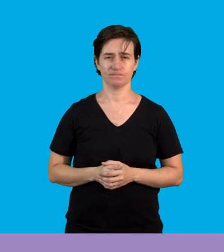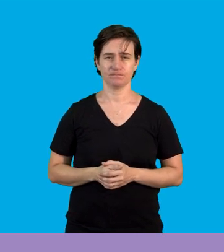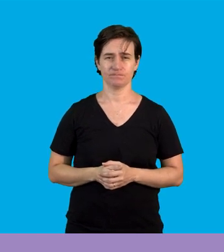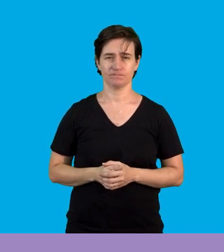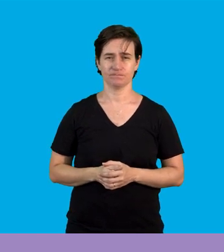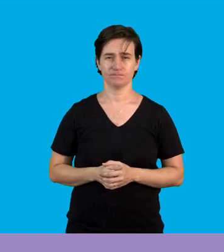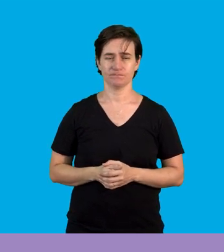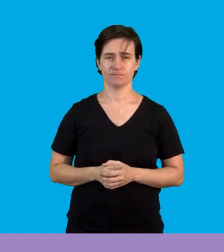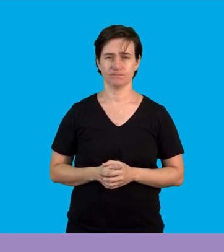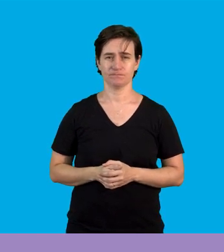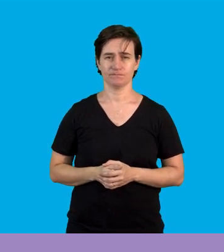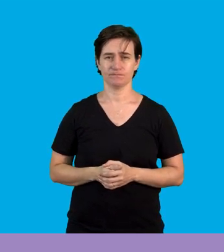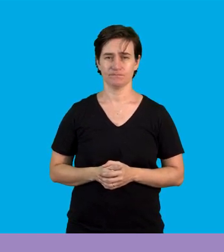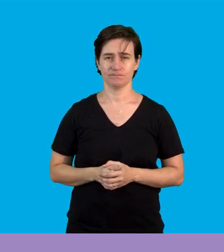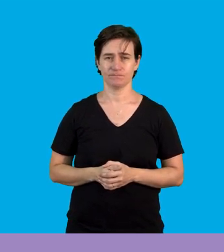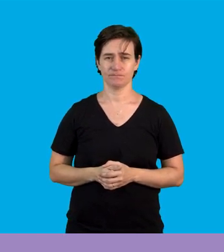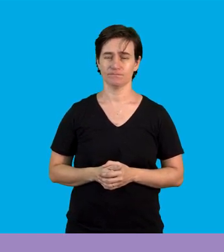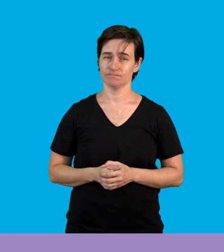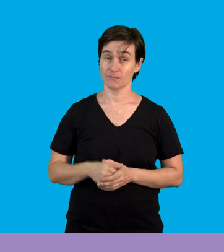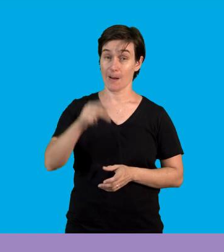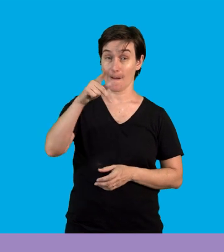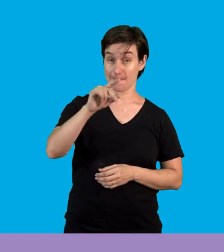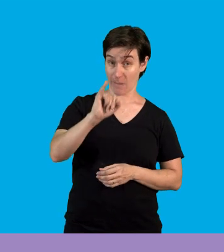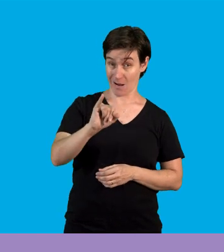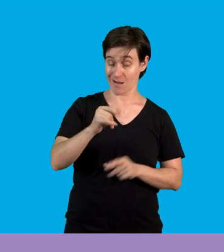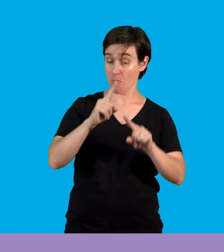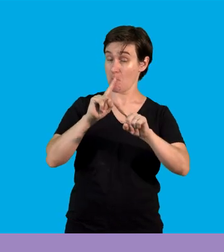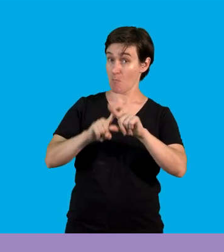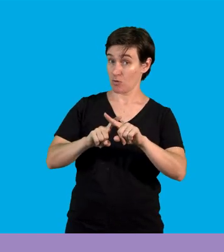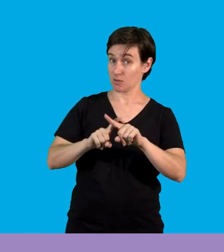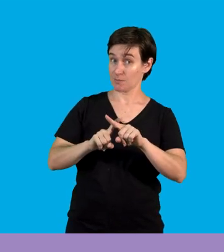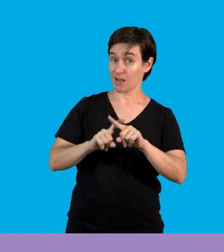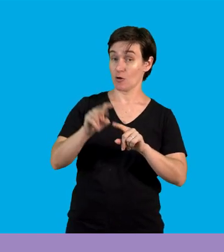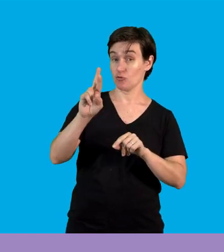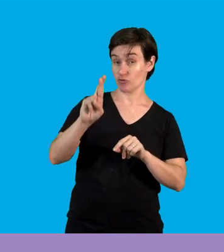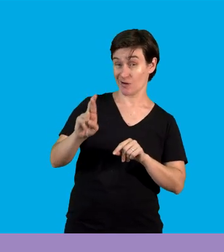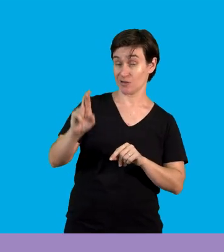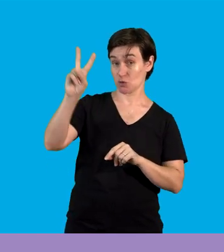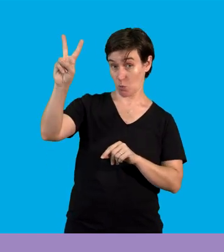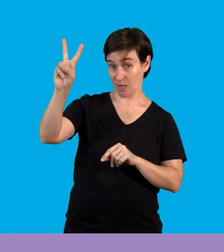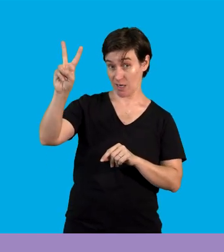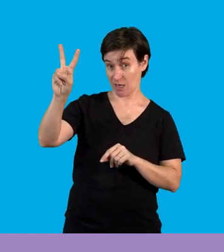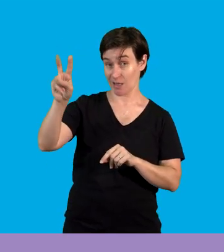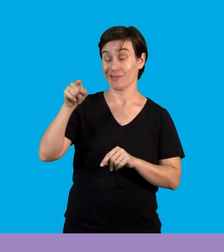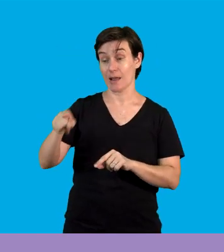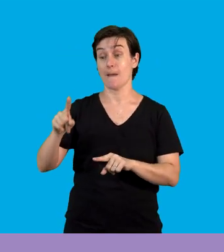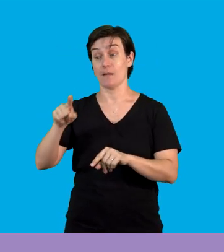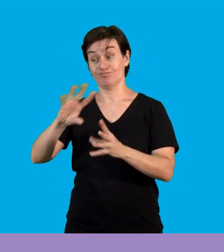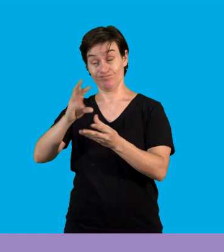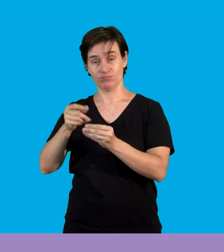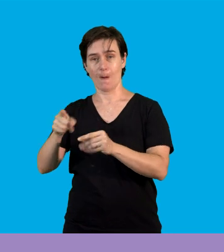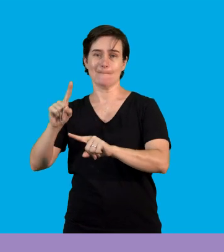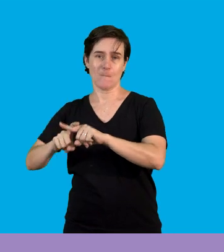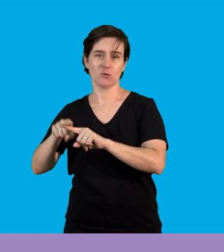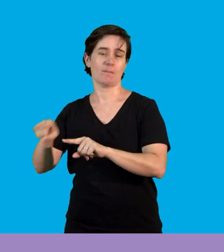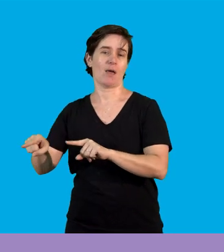That is going to be now the pi multiplied by the radius squared, and we are going to